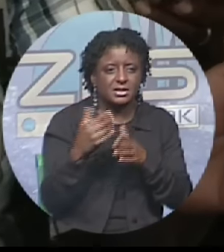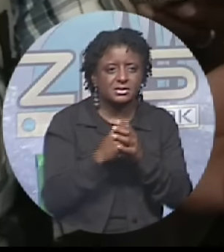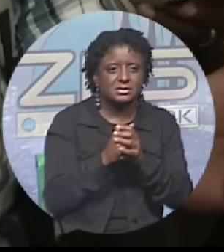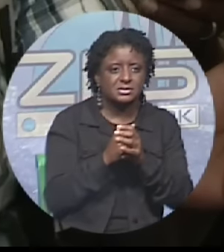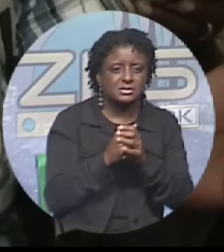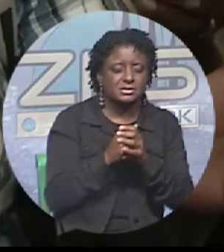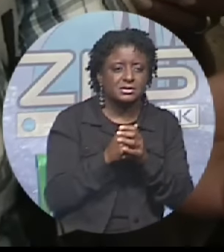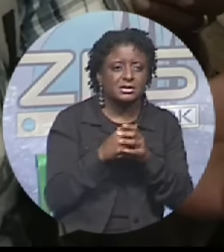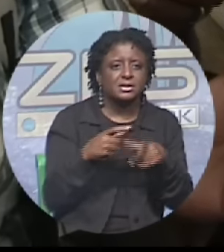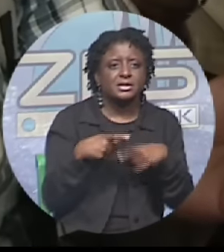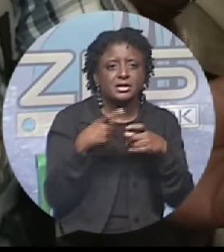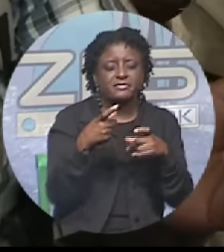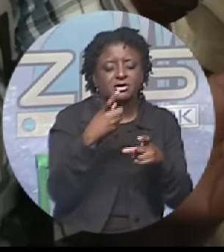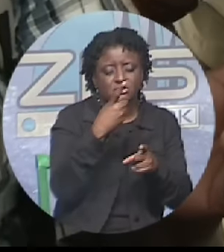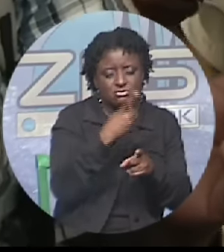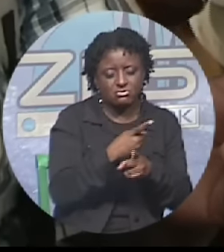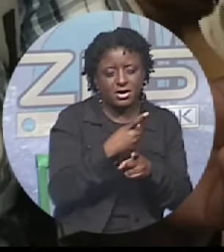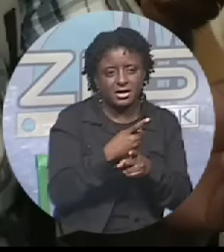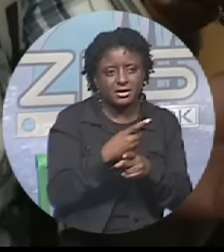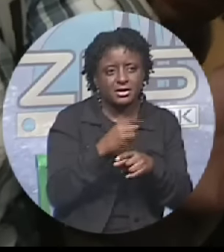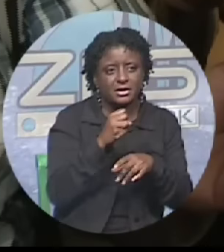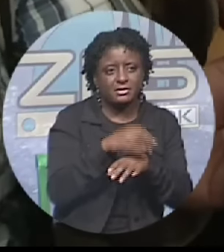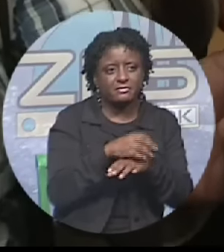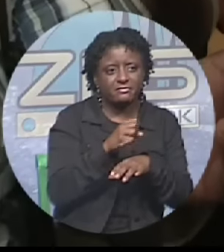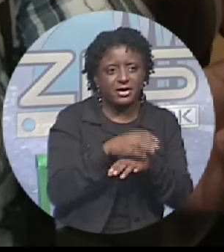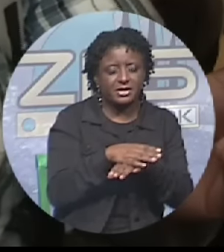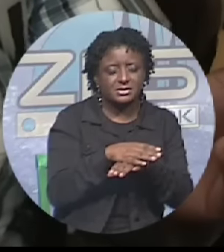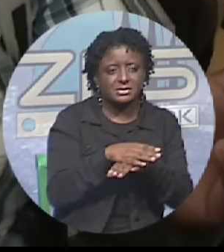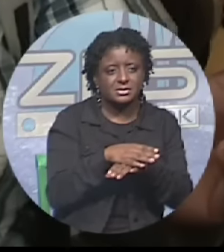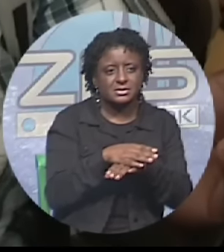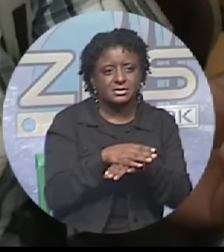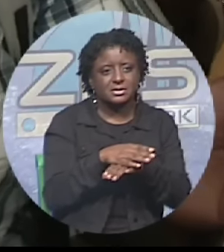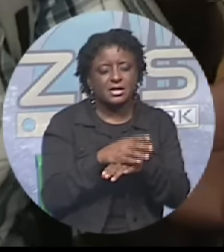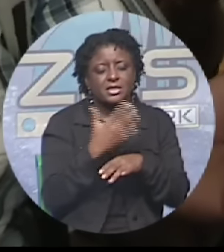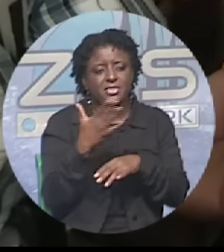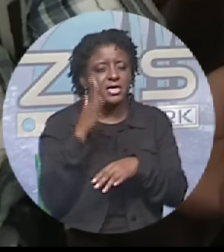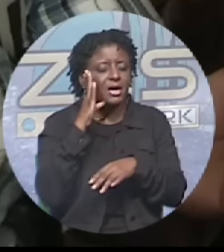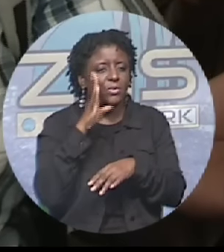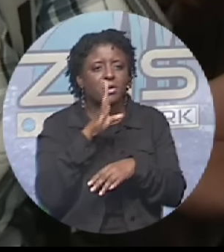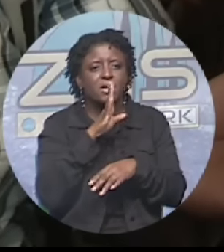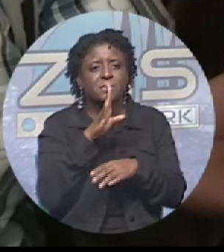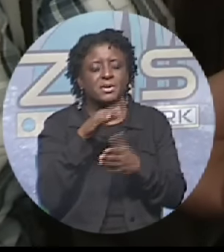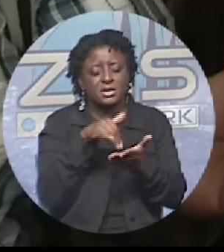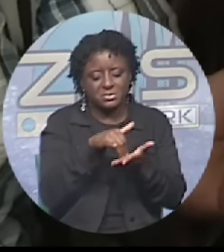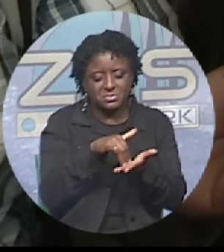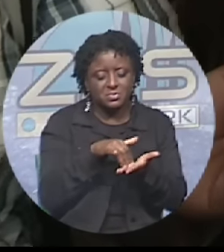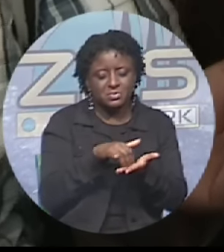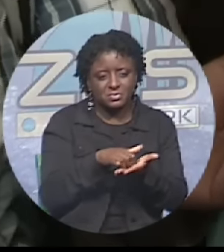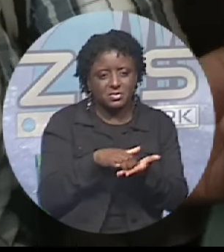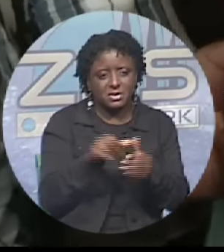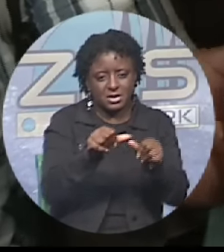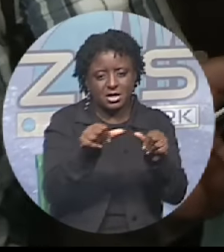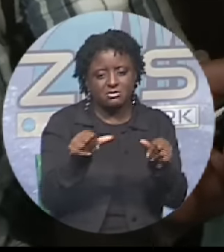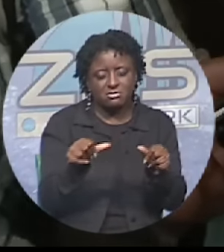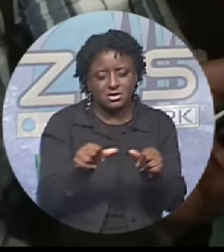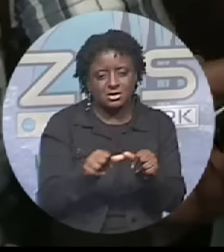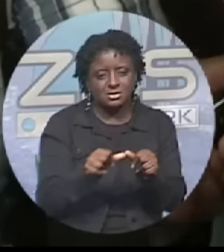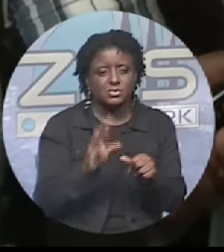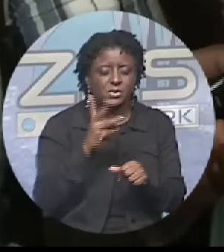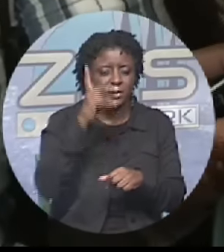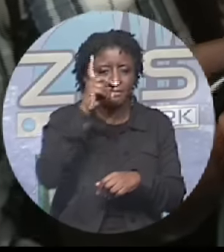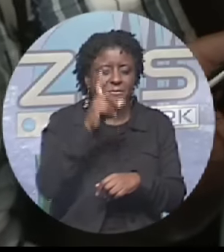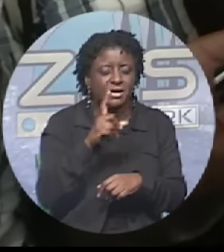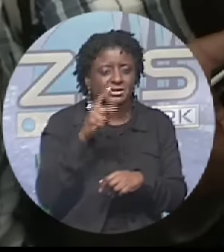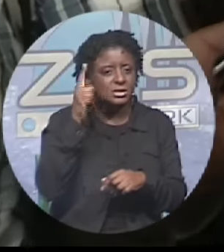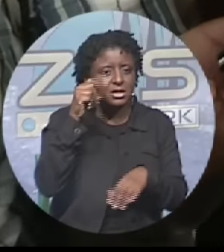in terms of where people should build. There are going to be vulnerable areas now that we have to look at the Disaster Preparedness Response